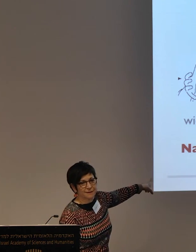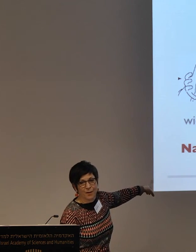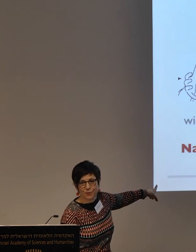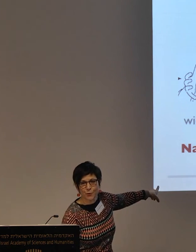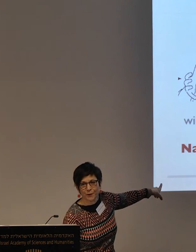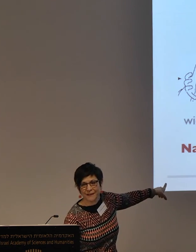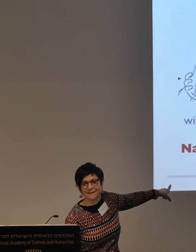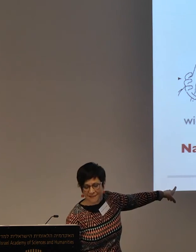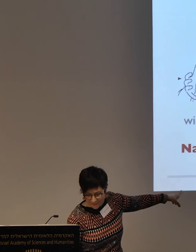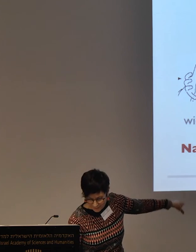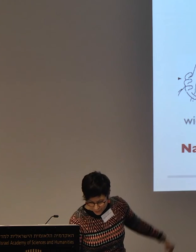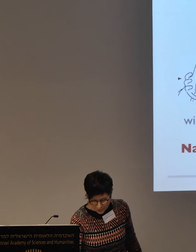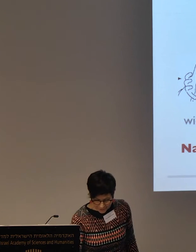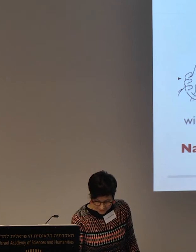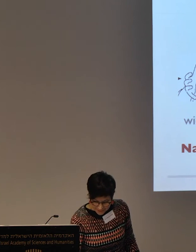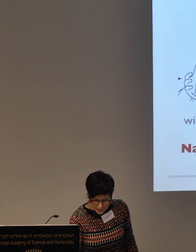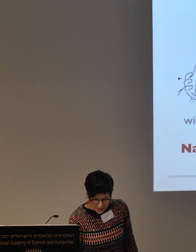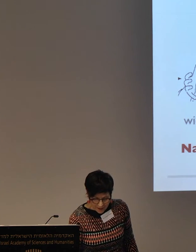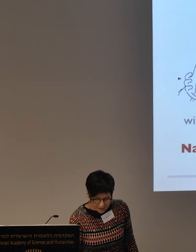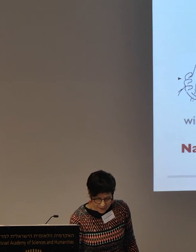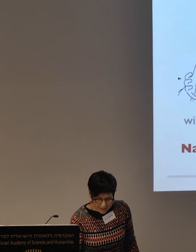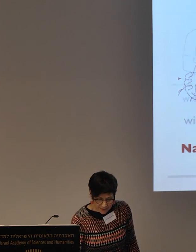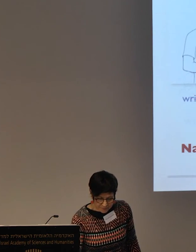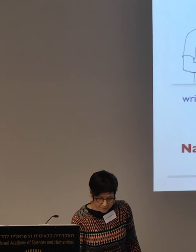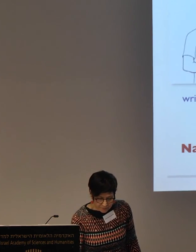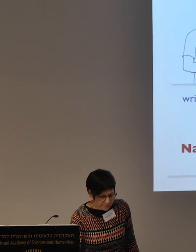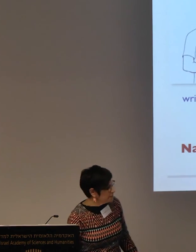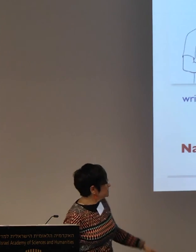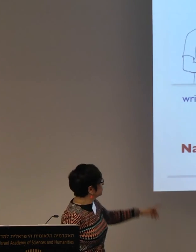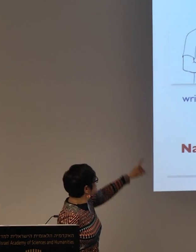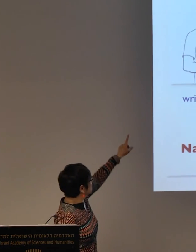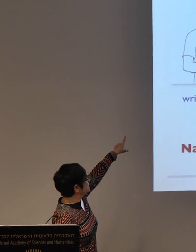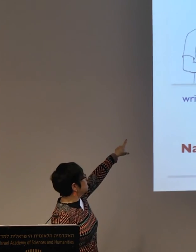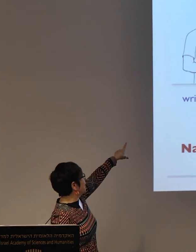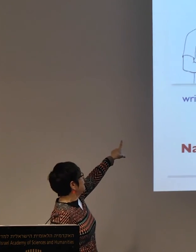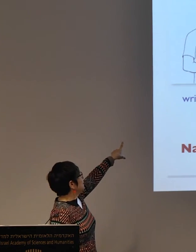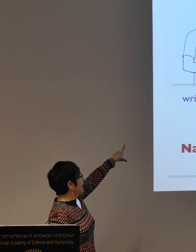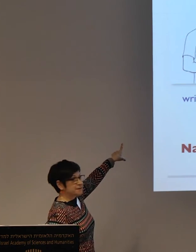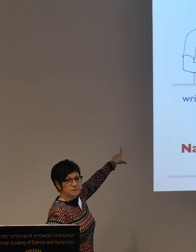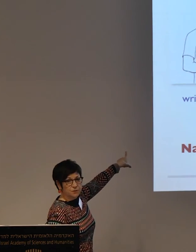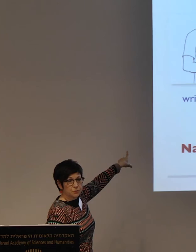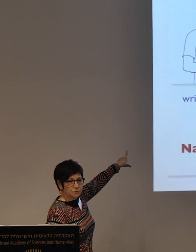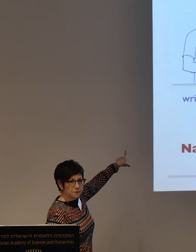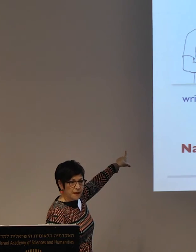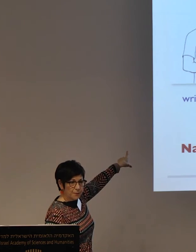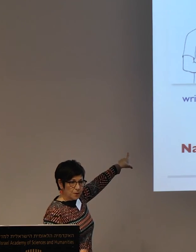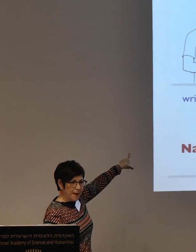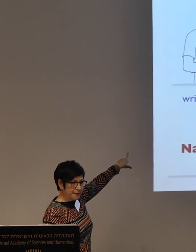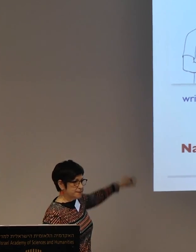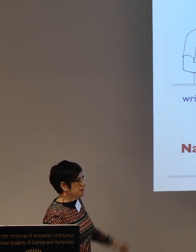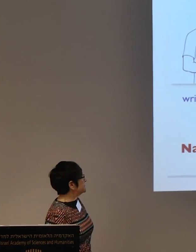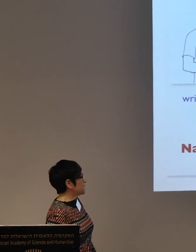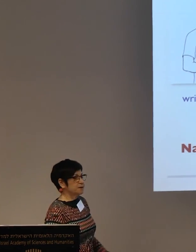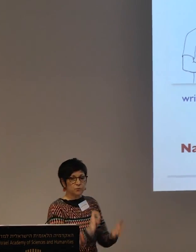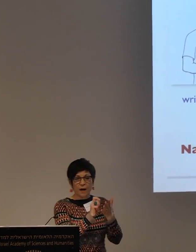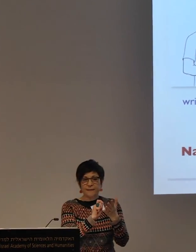because it's a conductorial instinct. I'm calling it that, uh, kicks in. So for example, this man asked to name what a